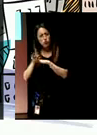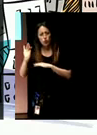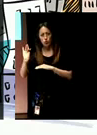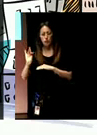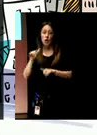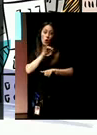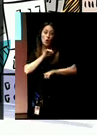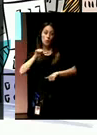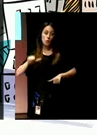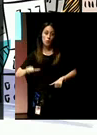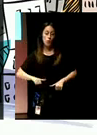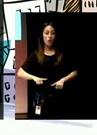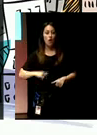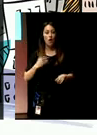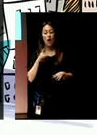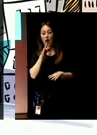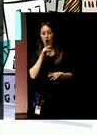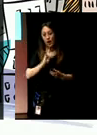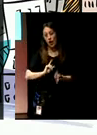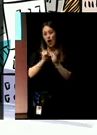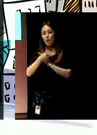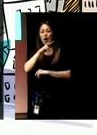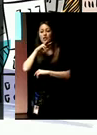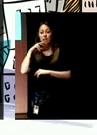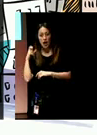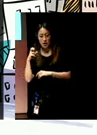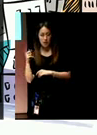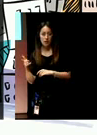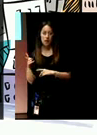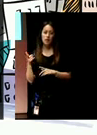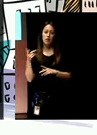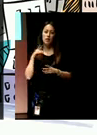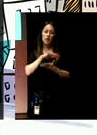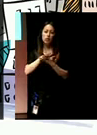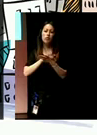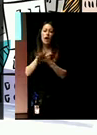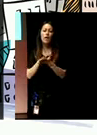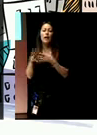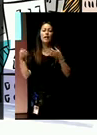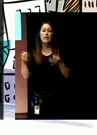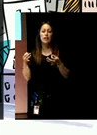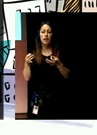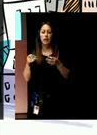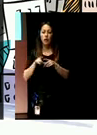see the progress. From Portugal, let's travel to Israel